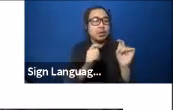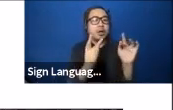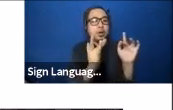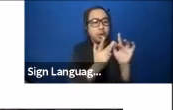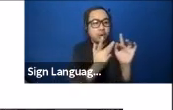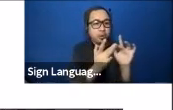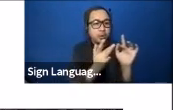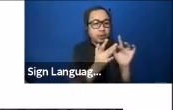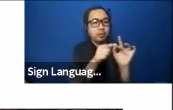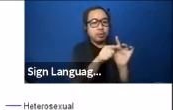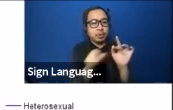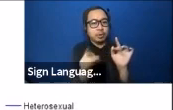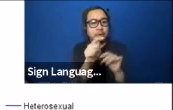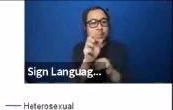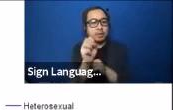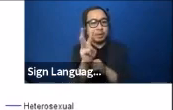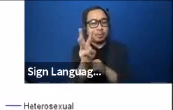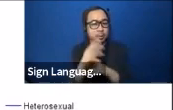client.